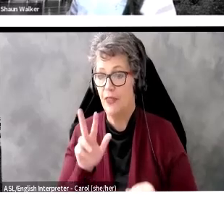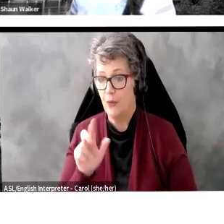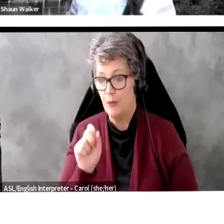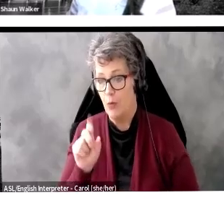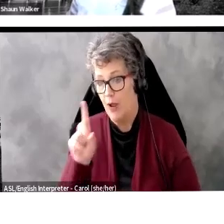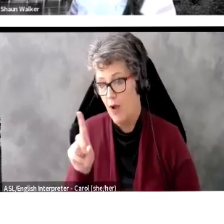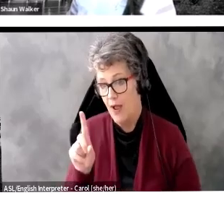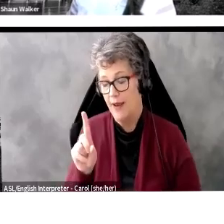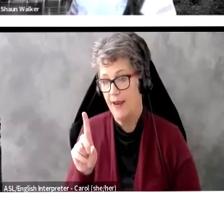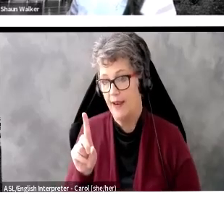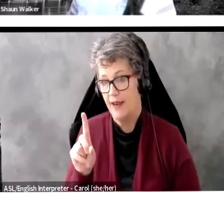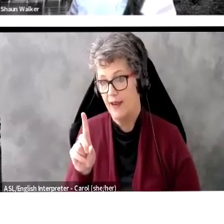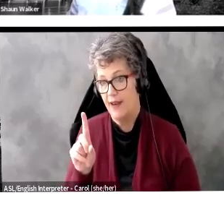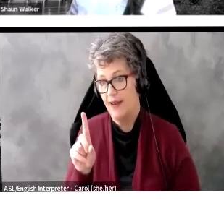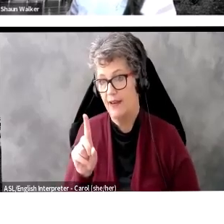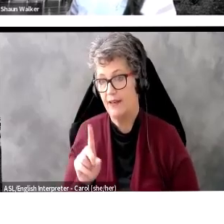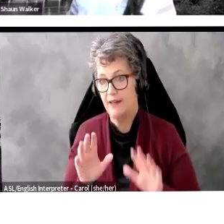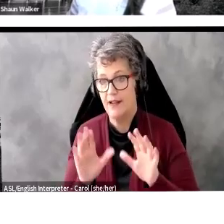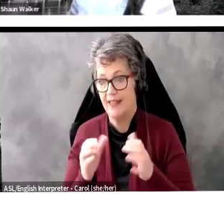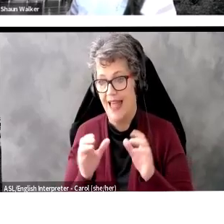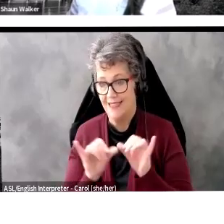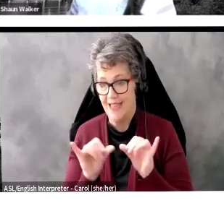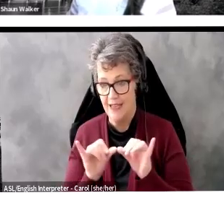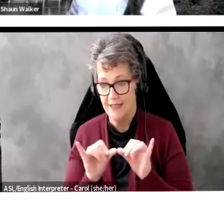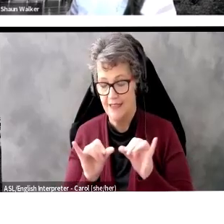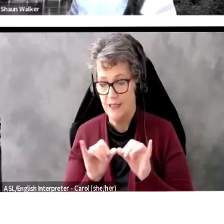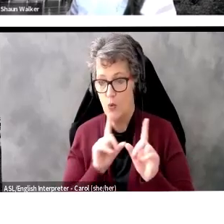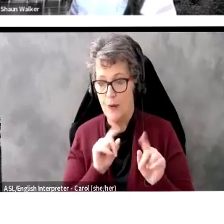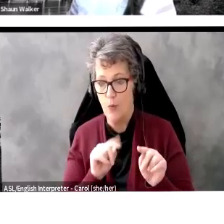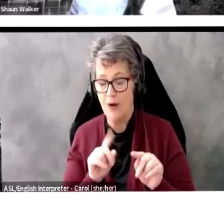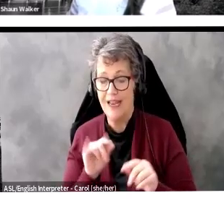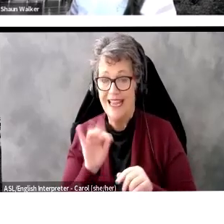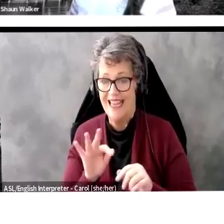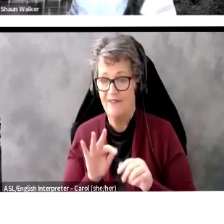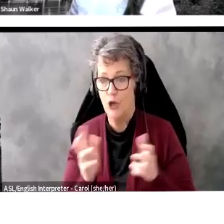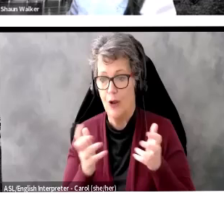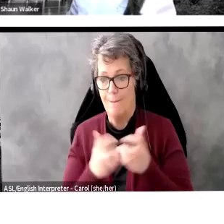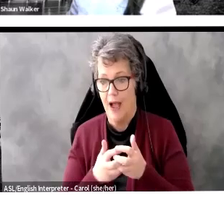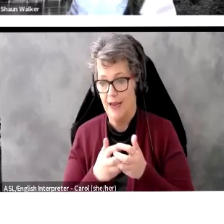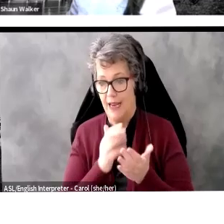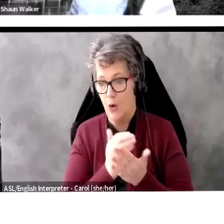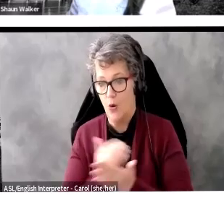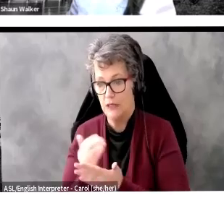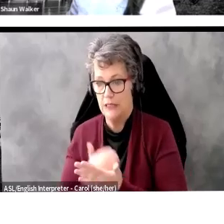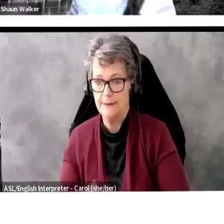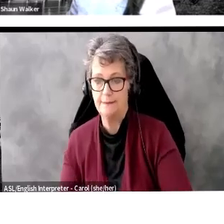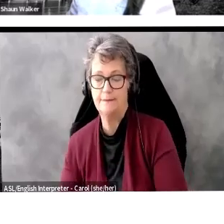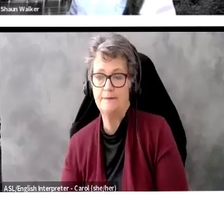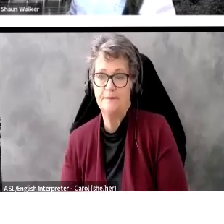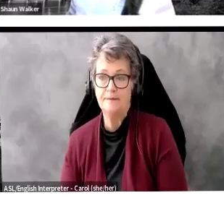3.1 class size reporting if you are combining courses.